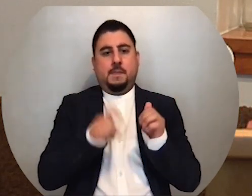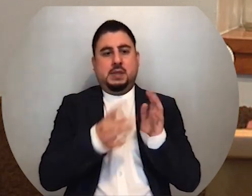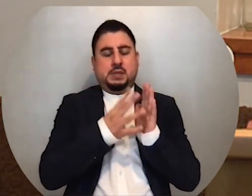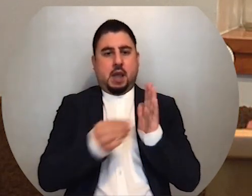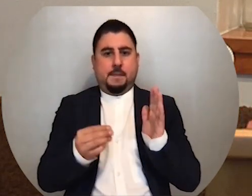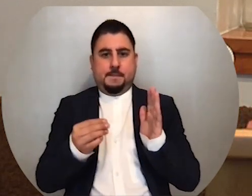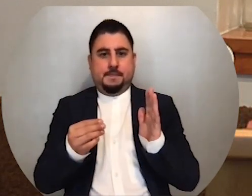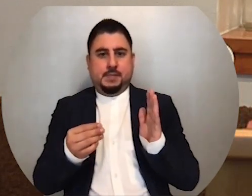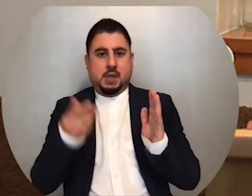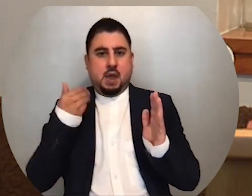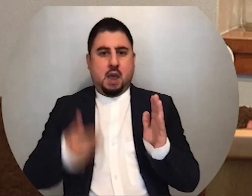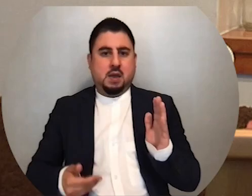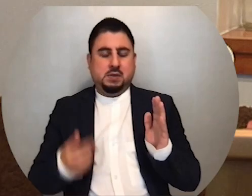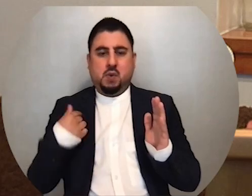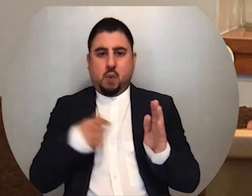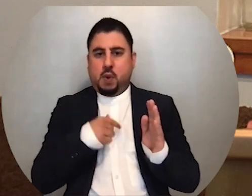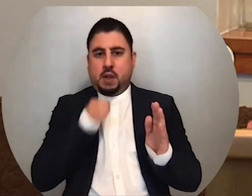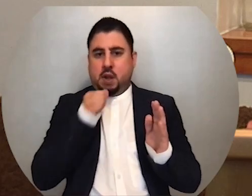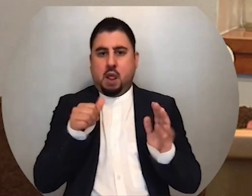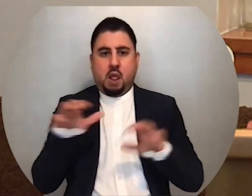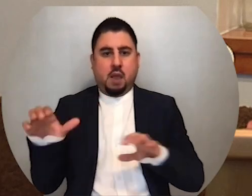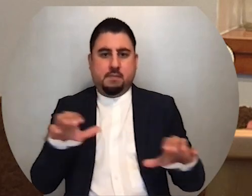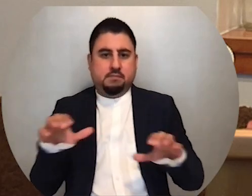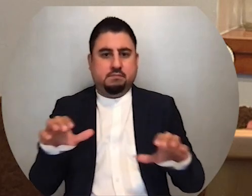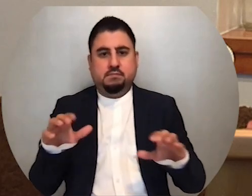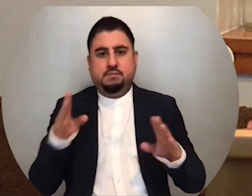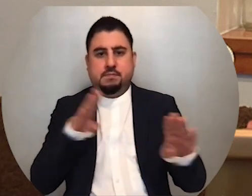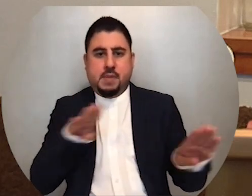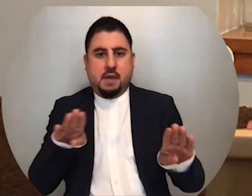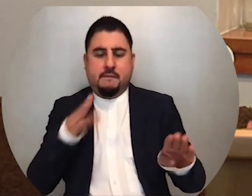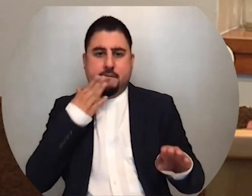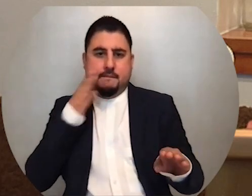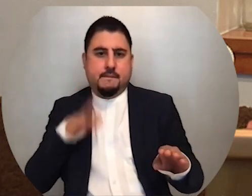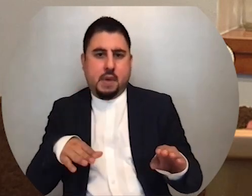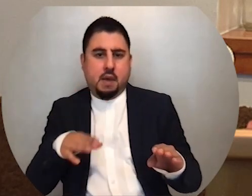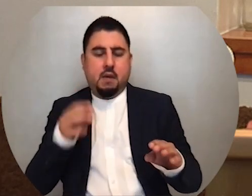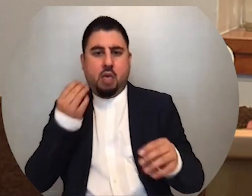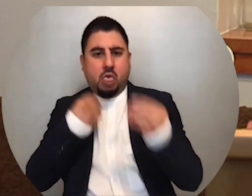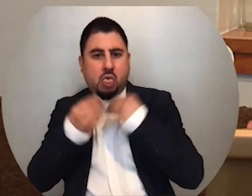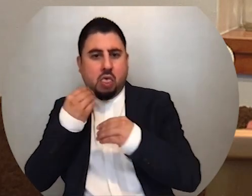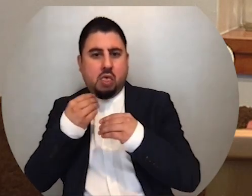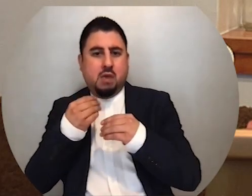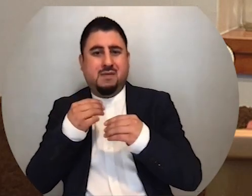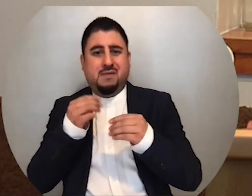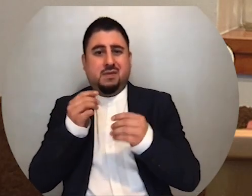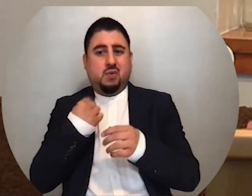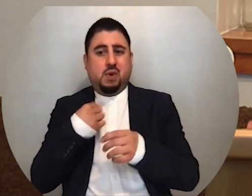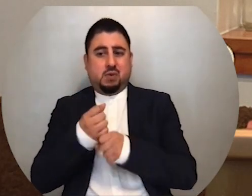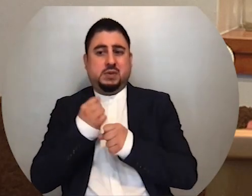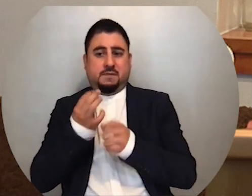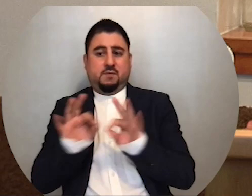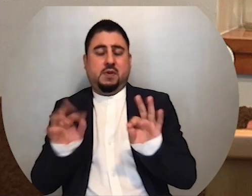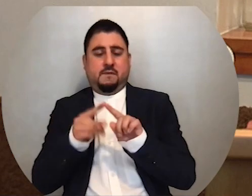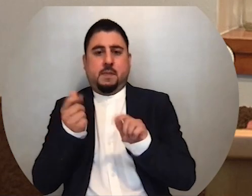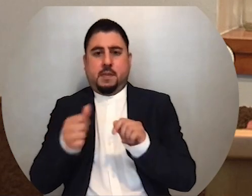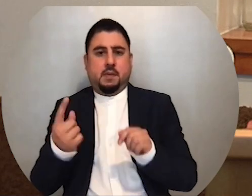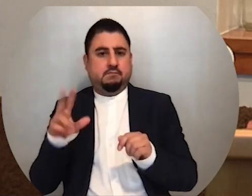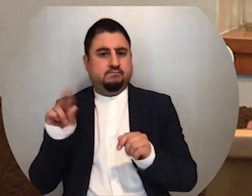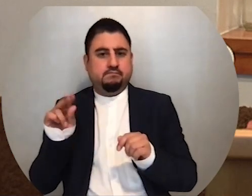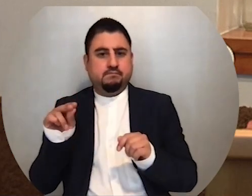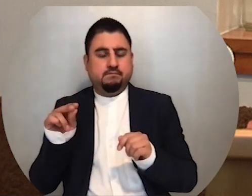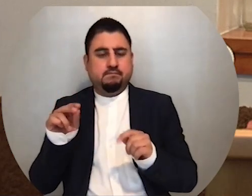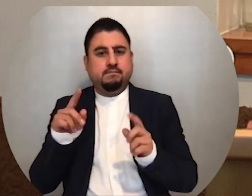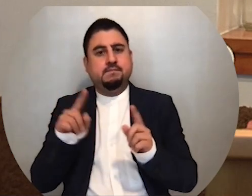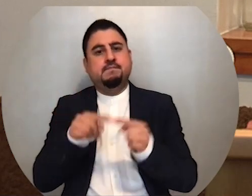us, for we did not act in a disorderly way among you, nor did we eat food received free from anyone.